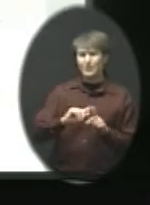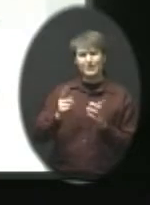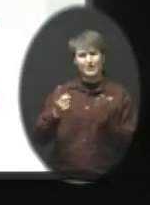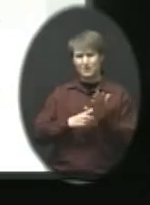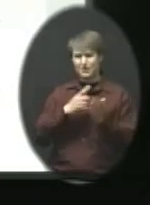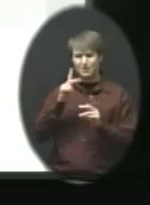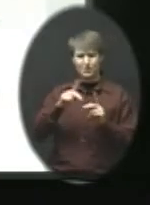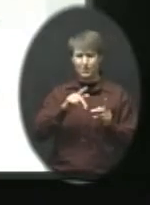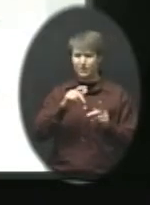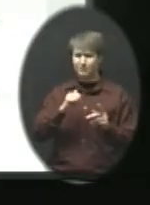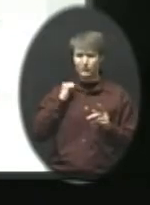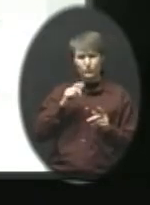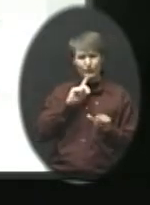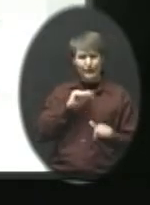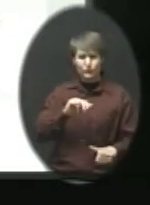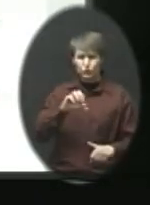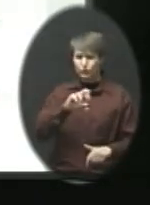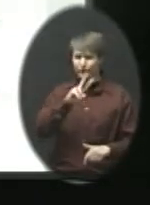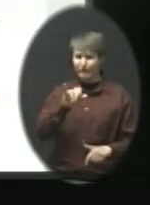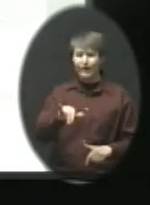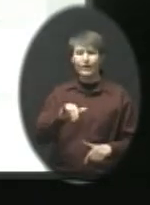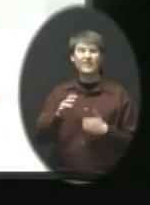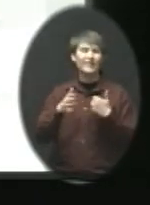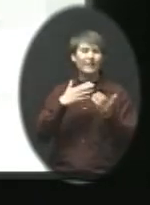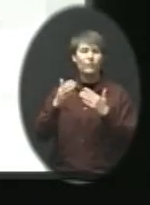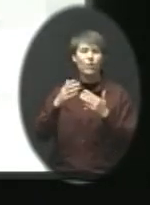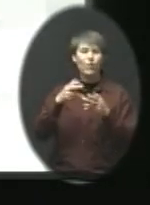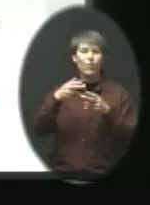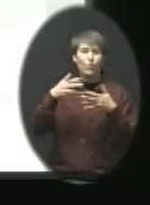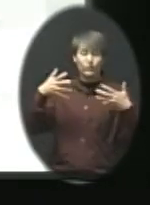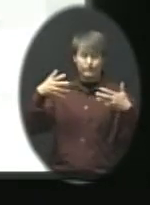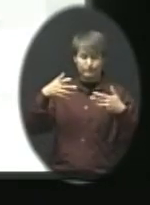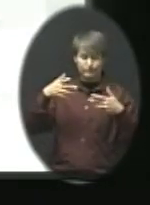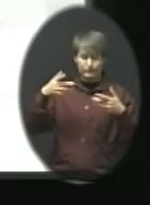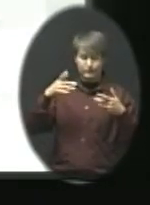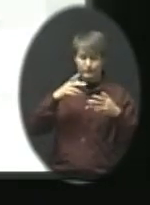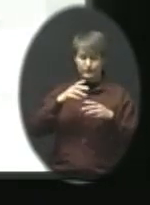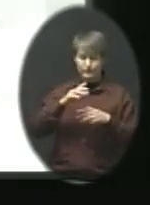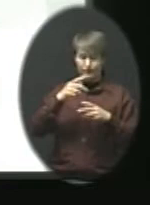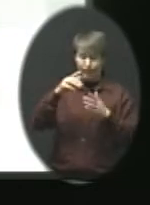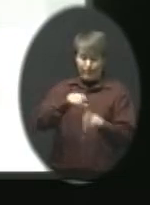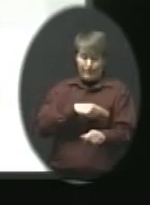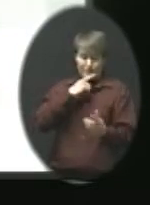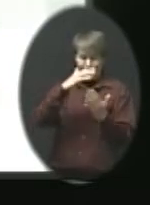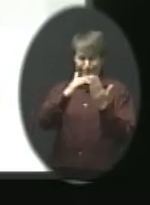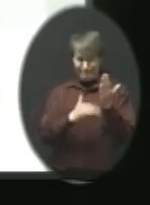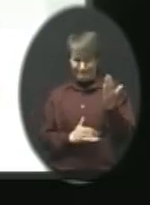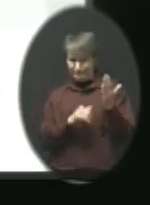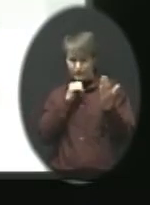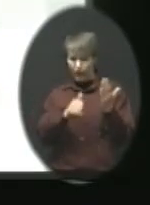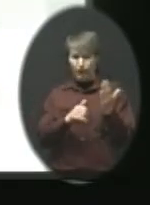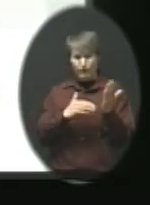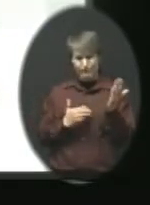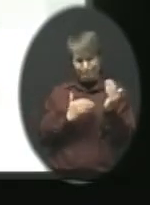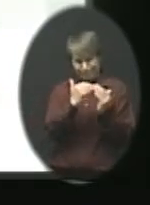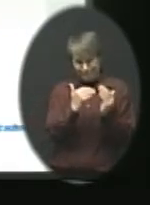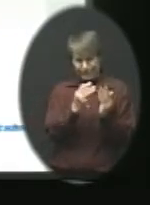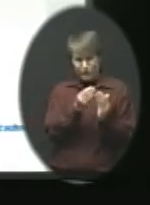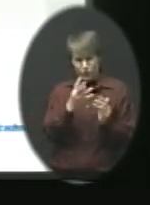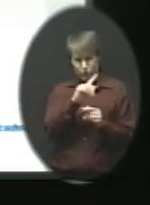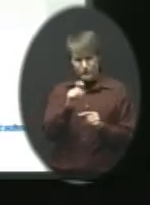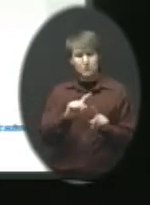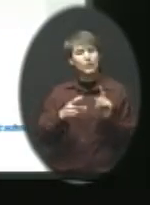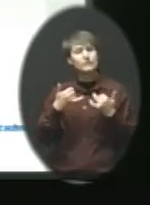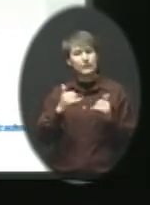to answer a survey, and even though we have shortened it greatly, but again, a nice response to give us some